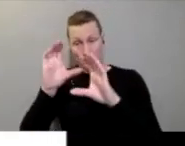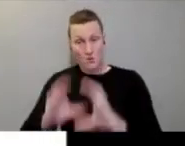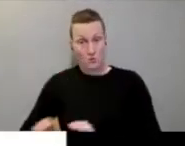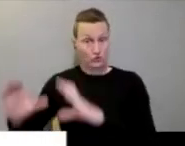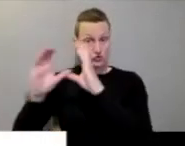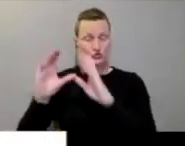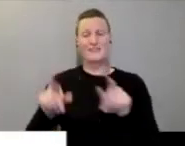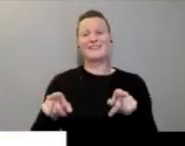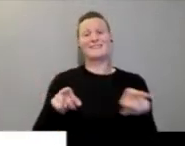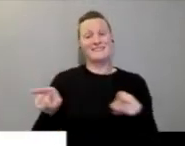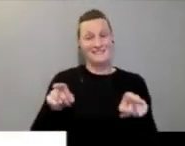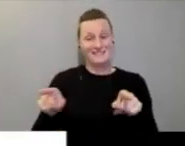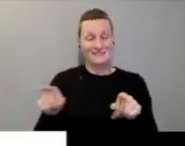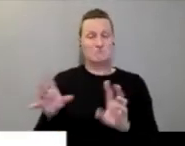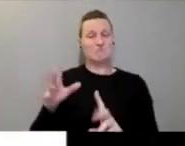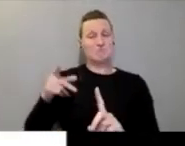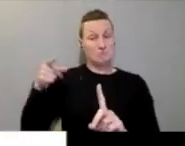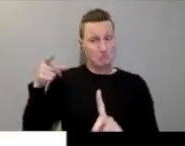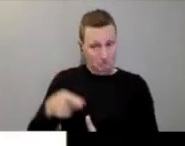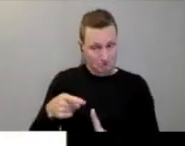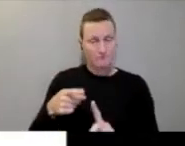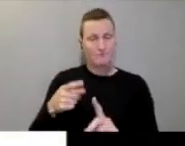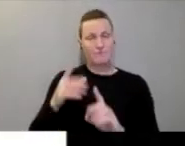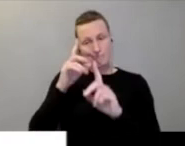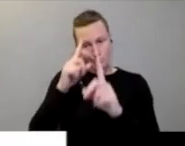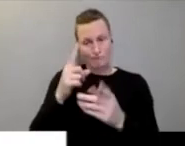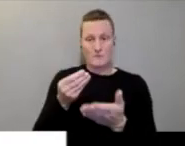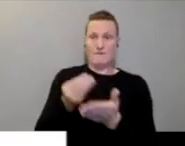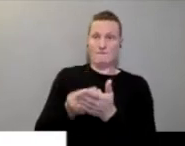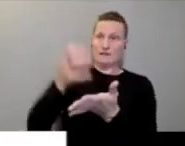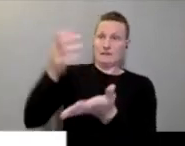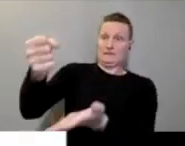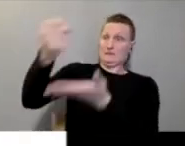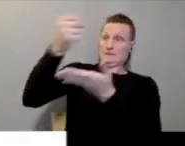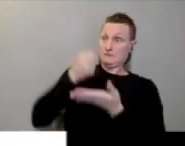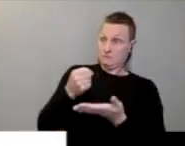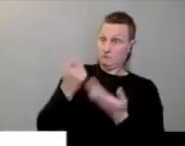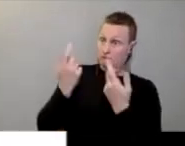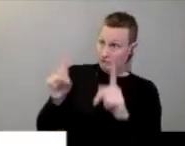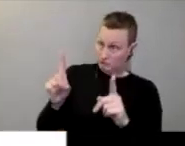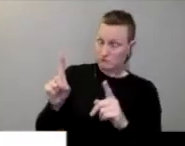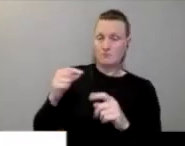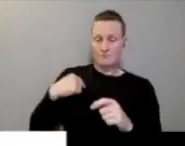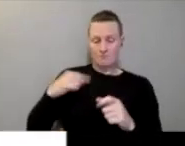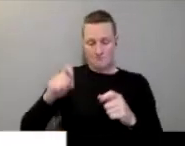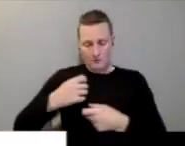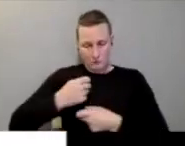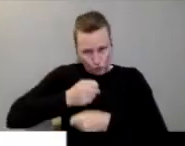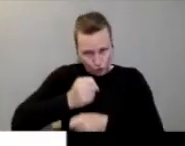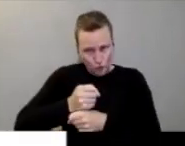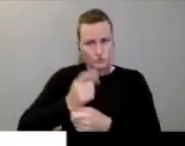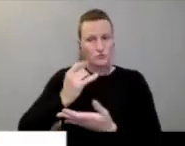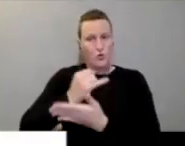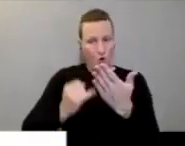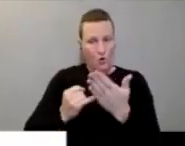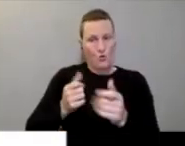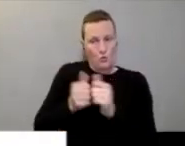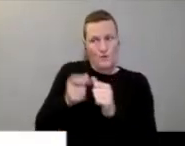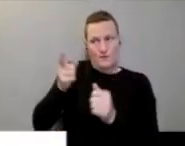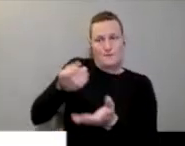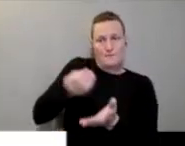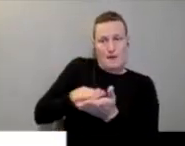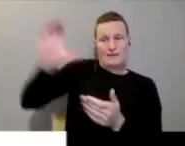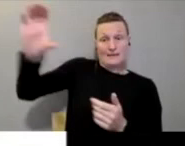So you produce those works yourself with the funds that you receive. And so it's important that